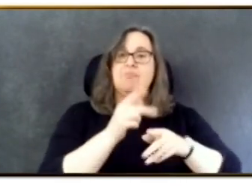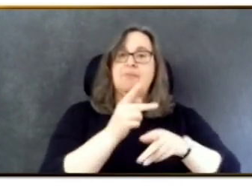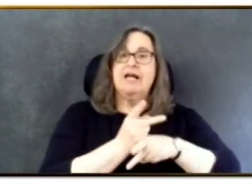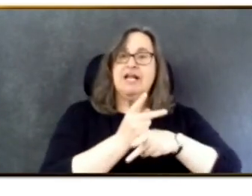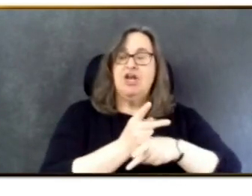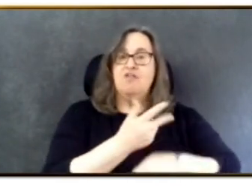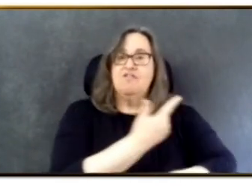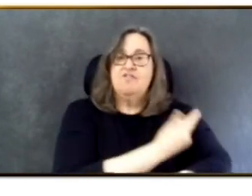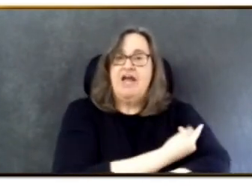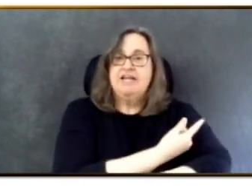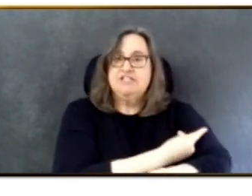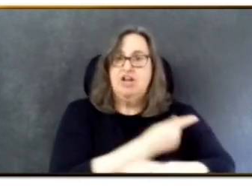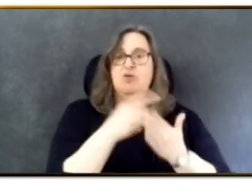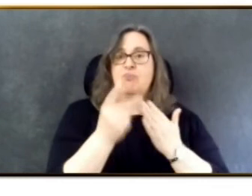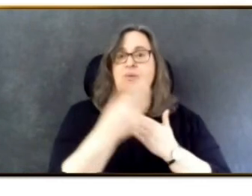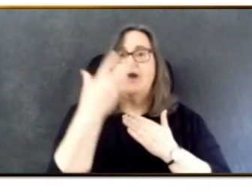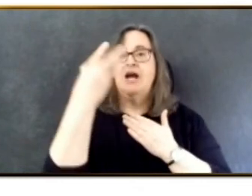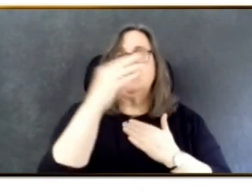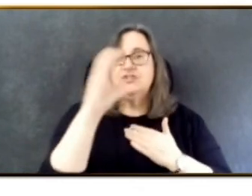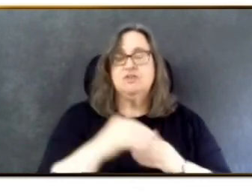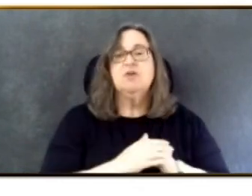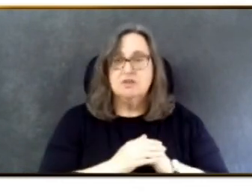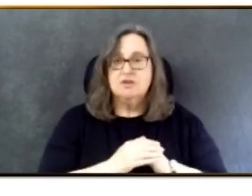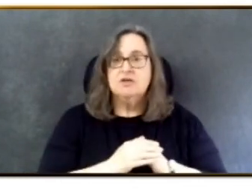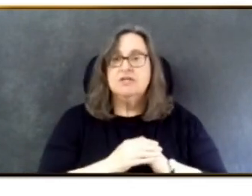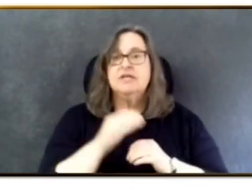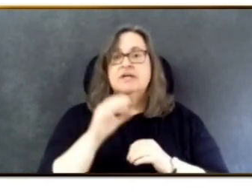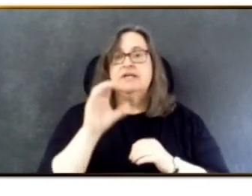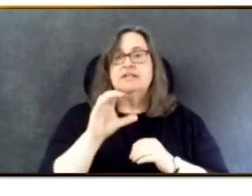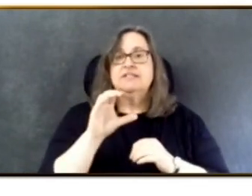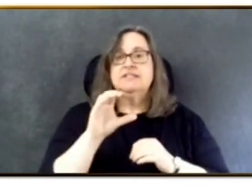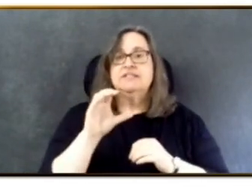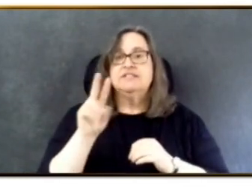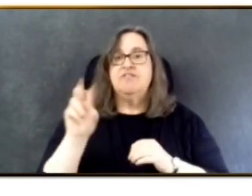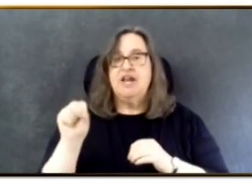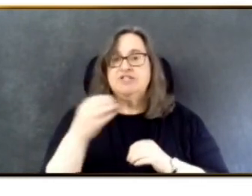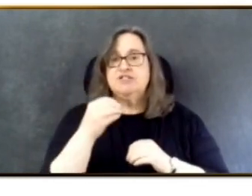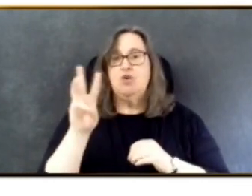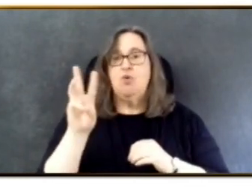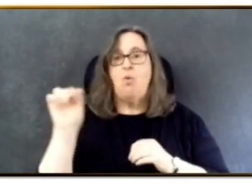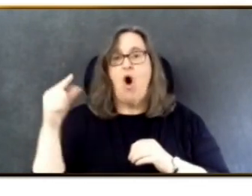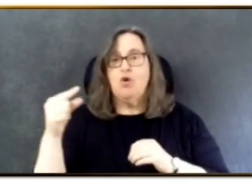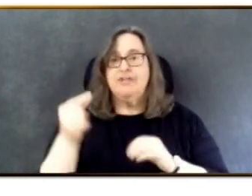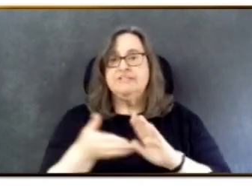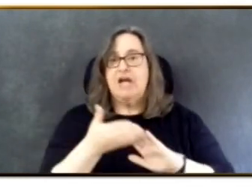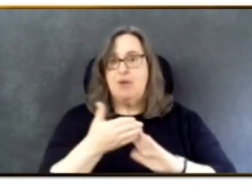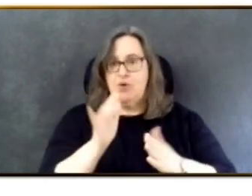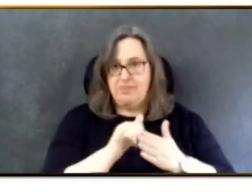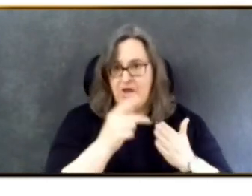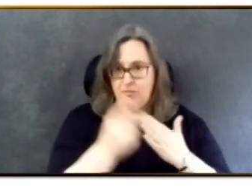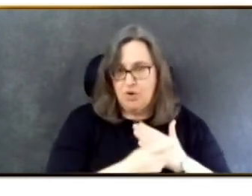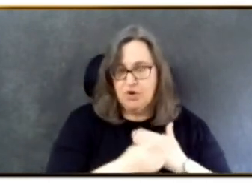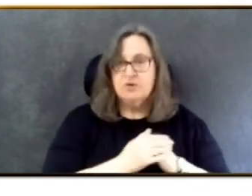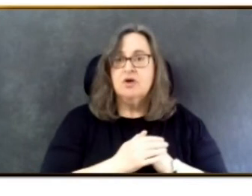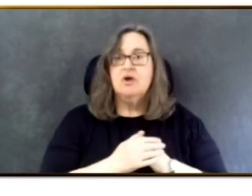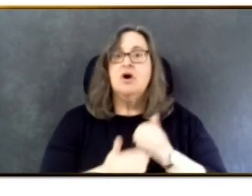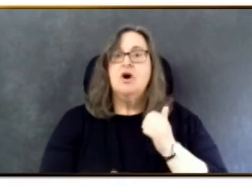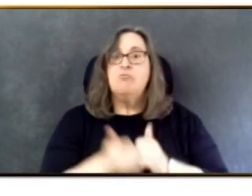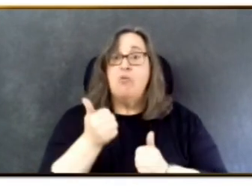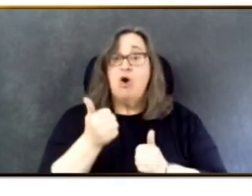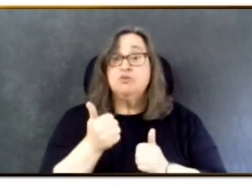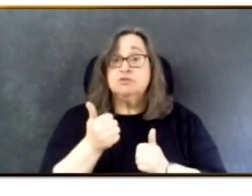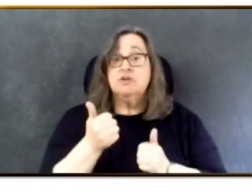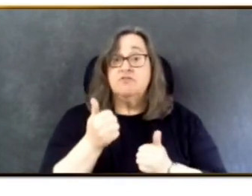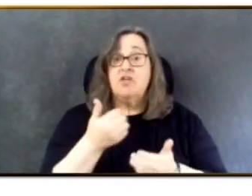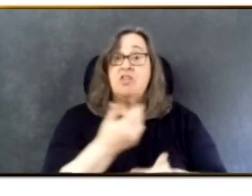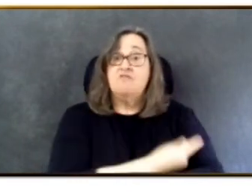program outside of Chicago, operated by CVS and Walgreens. The majority of those shipments were shipped